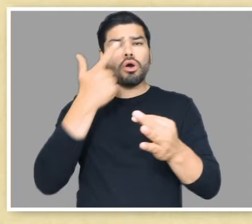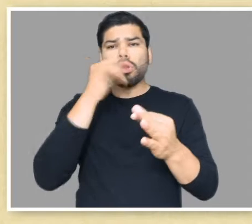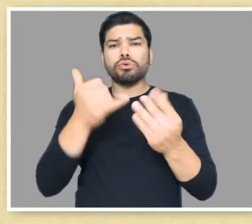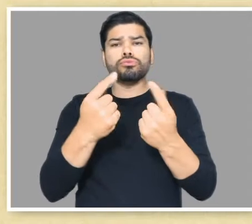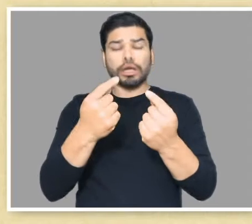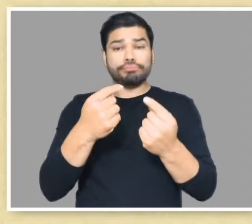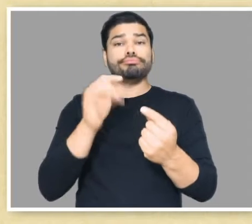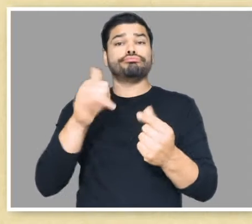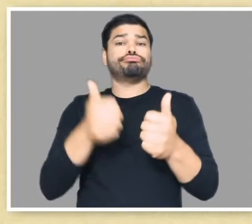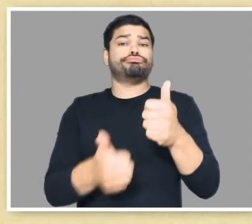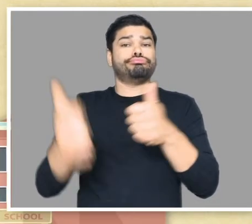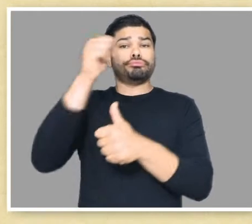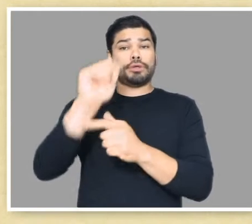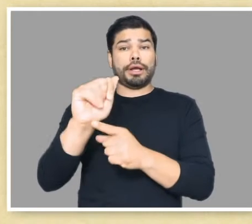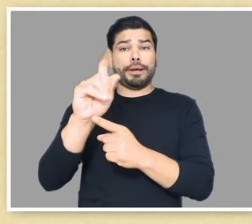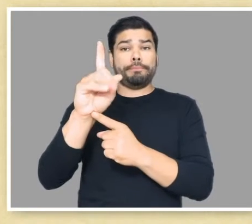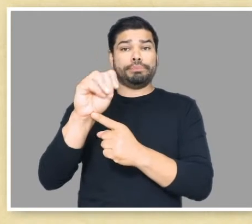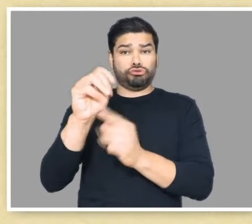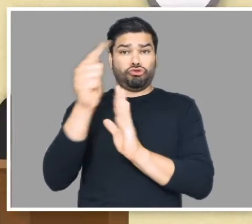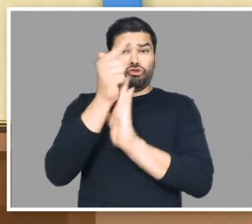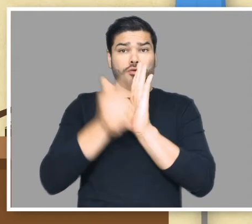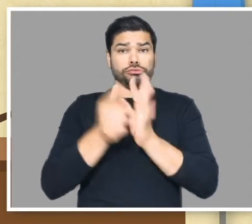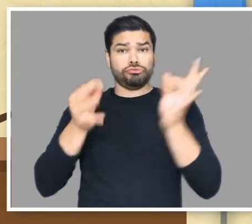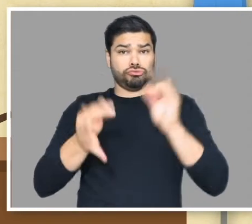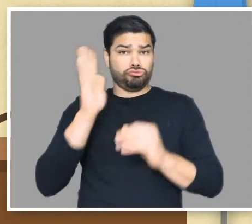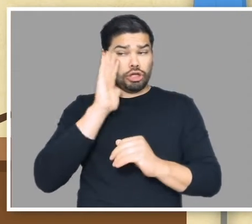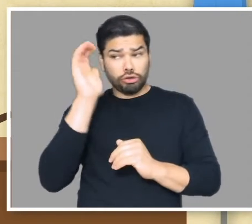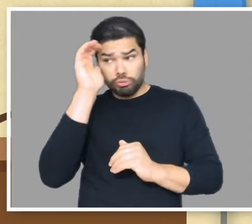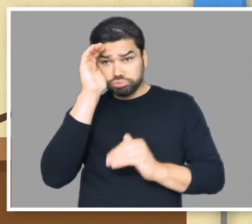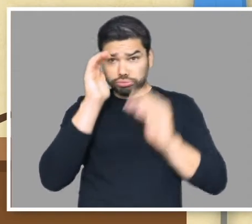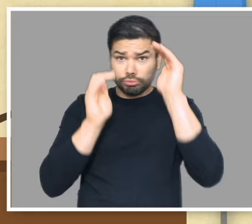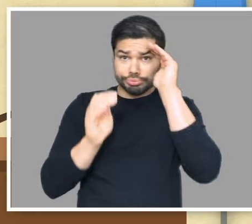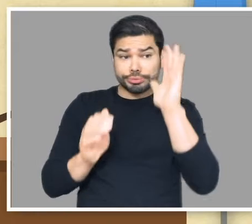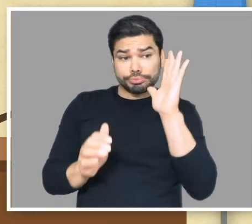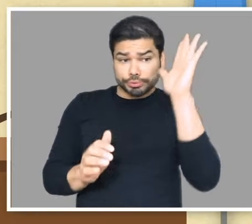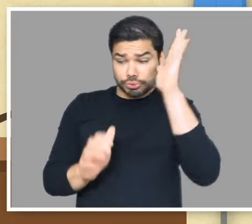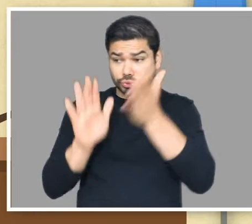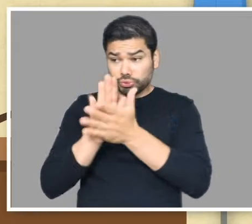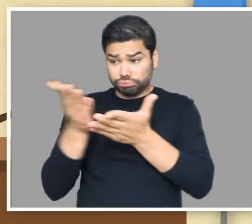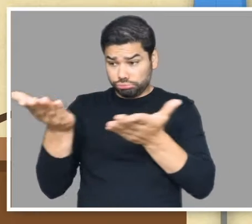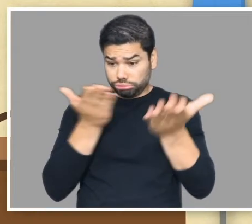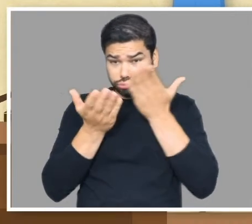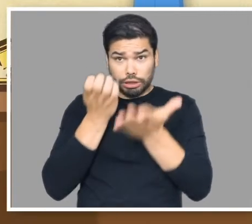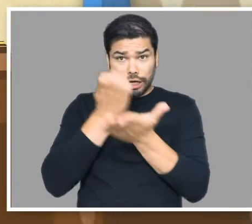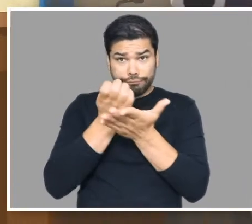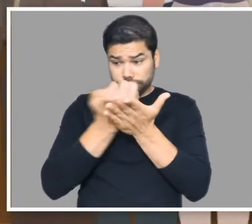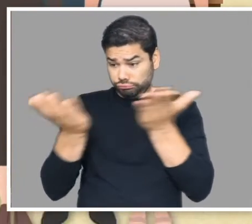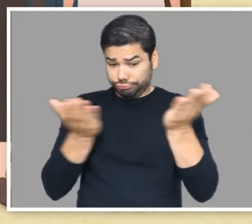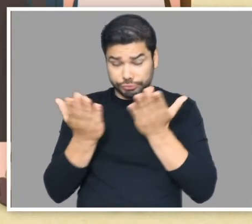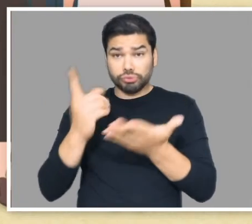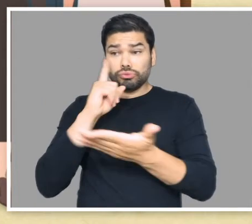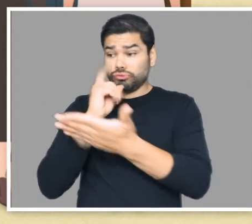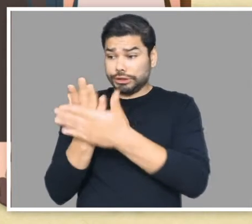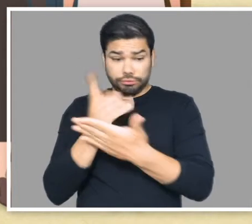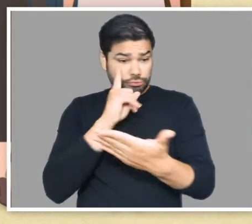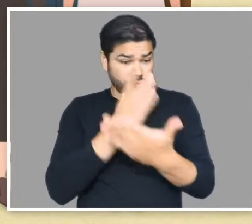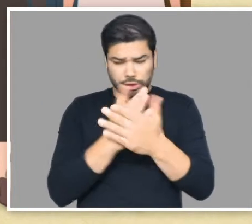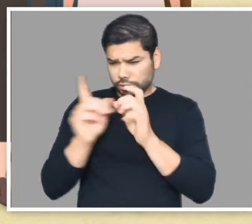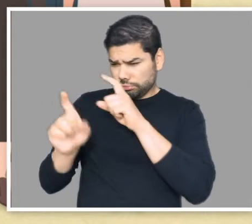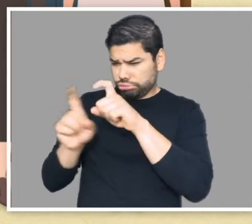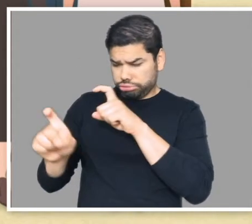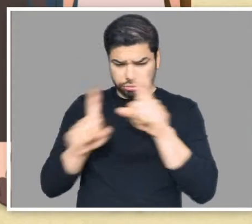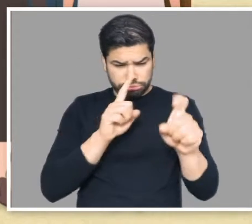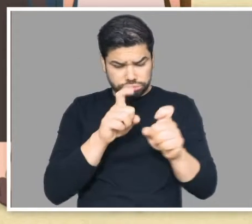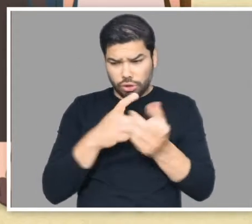resolution option. A due process hearing is conducted by an administrative law judge. Both the parent and the school